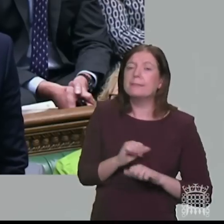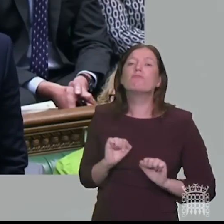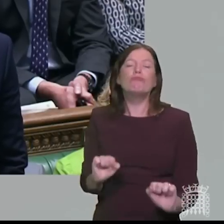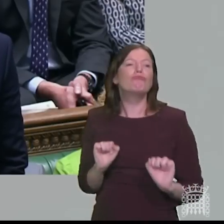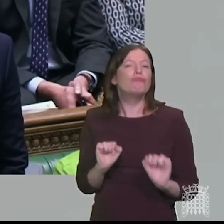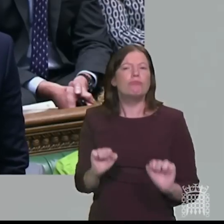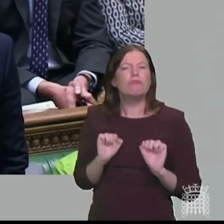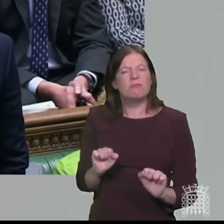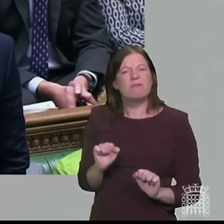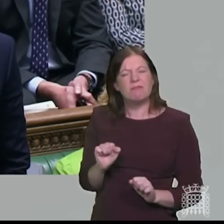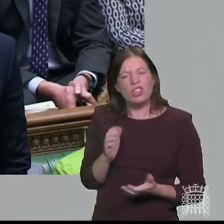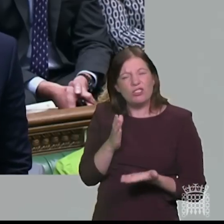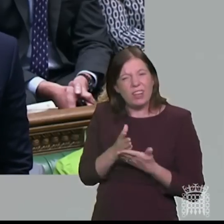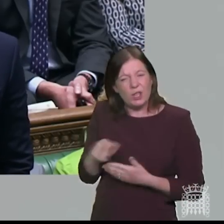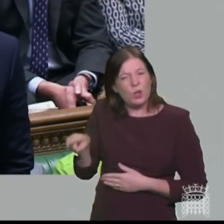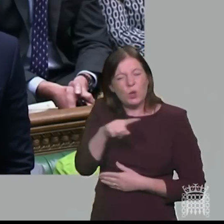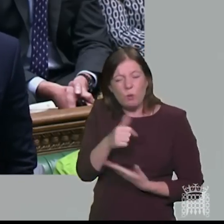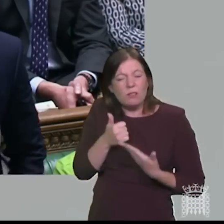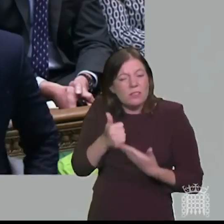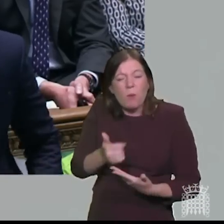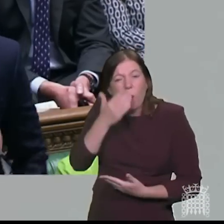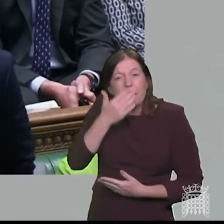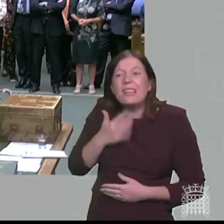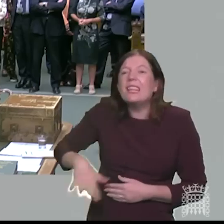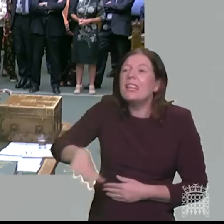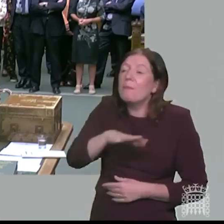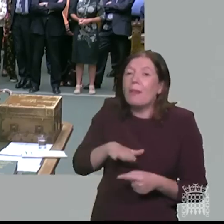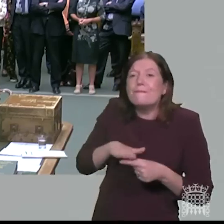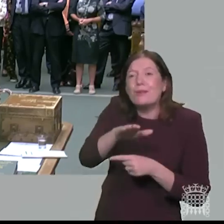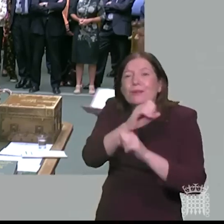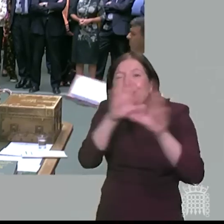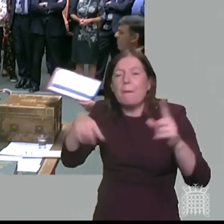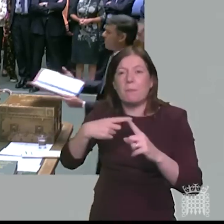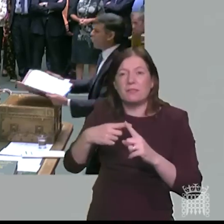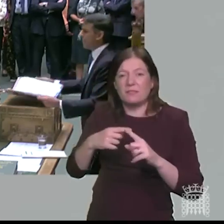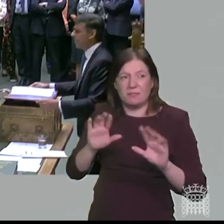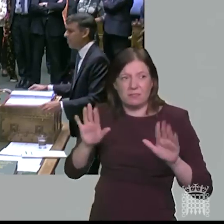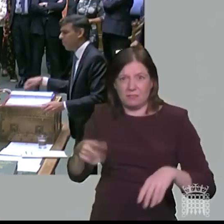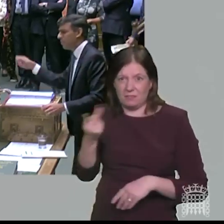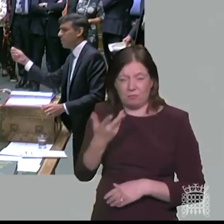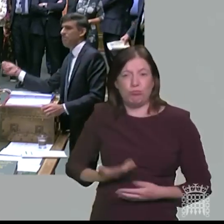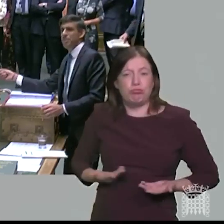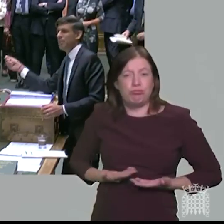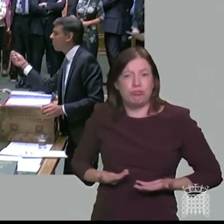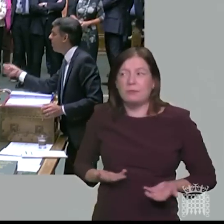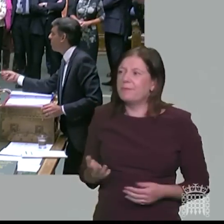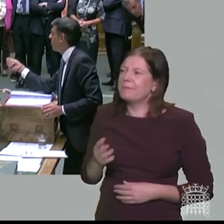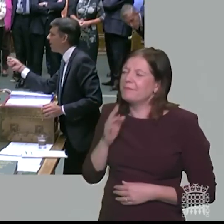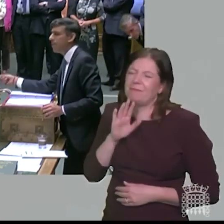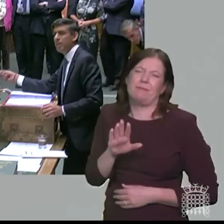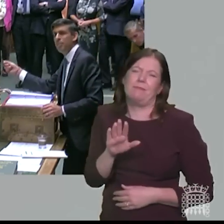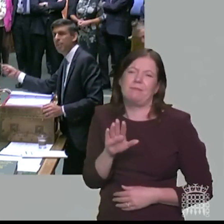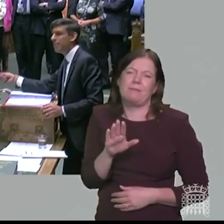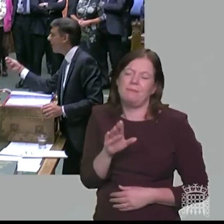offer the people real change nor real hope for the future? Prime Minister. Well, Mr. Speaker, the honourable gentleman just